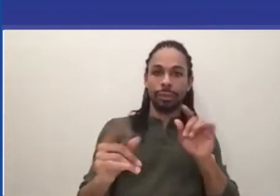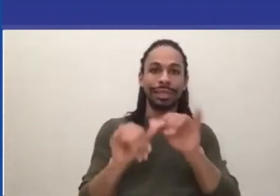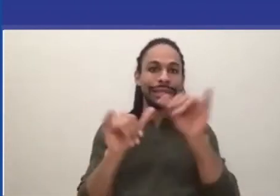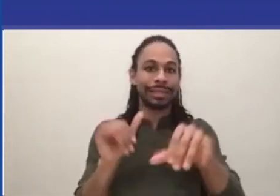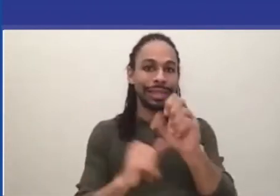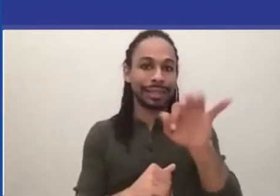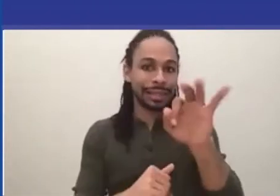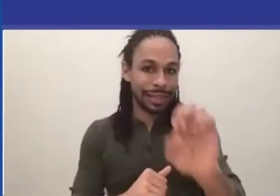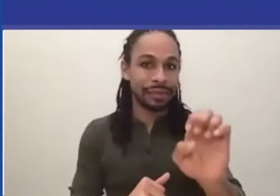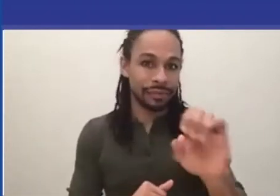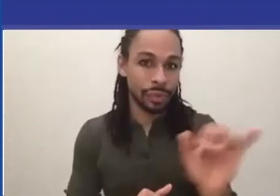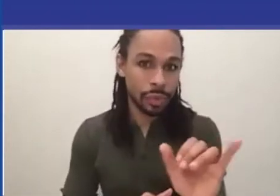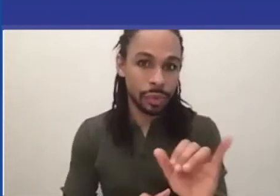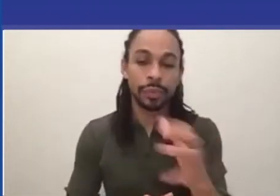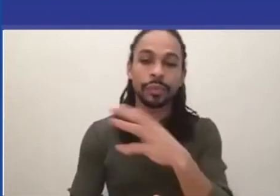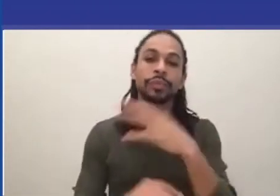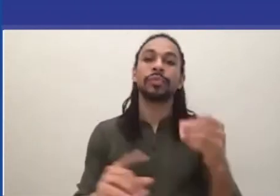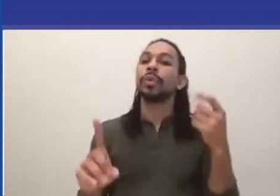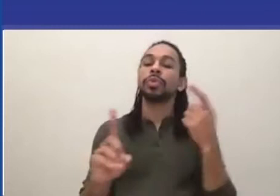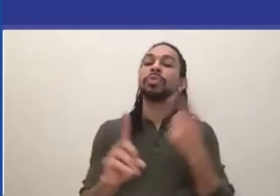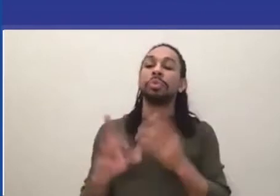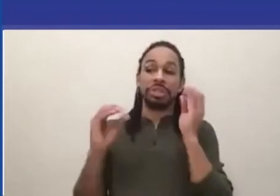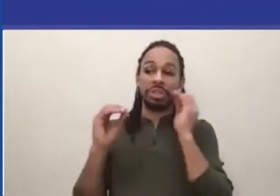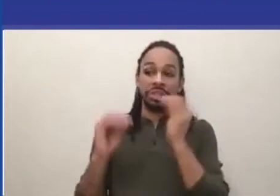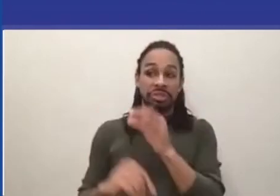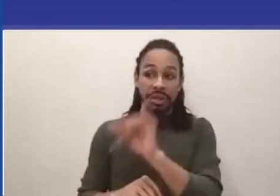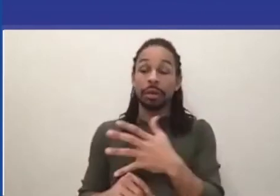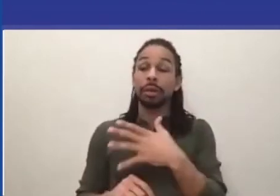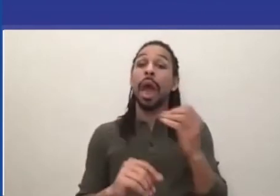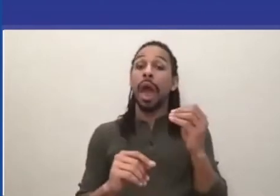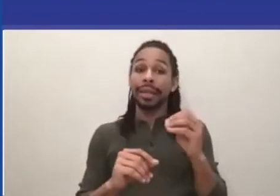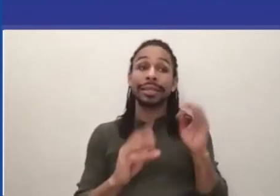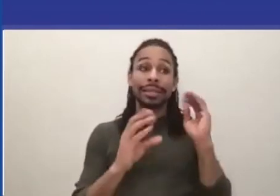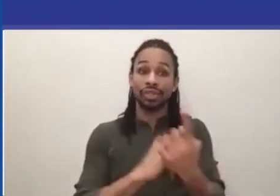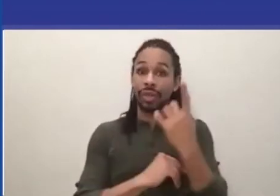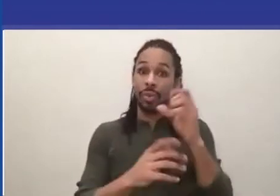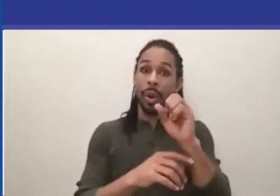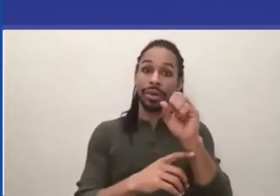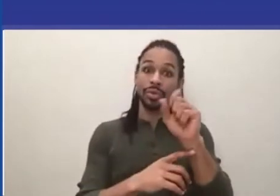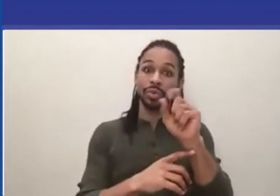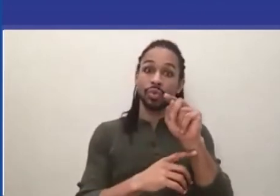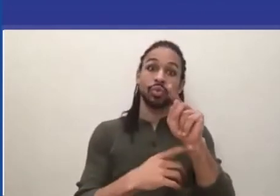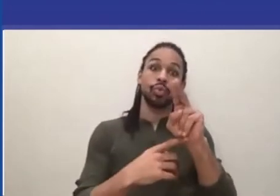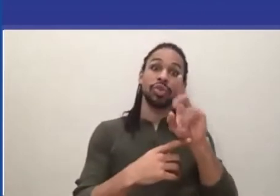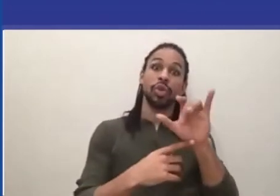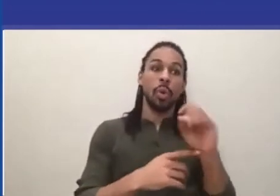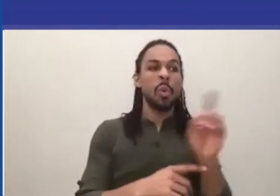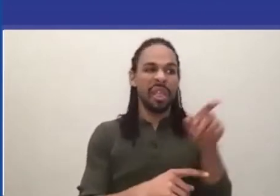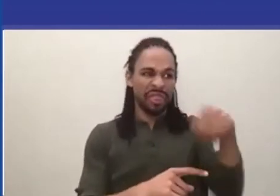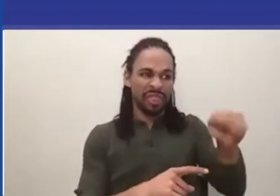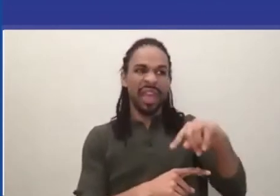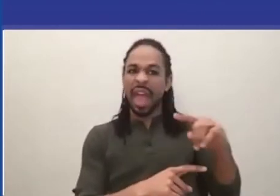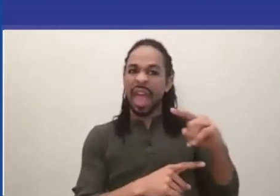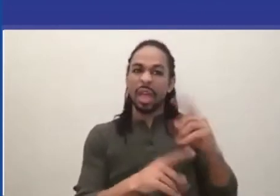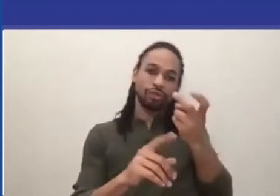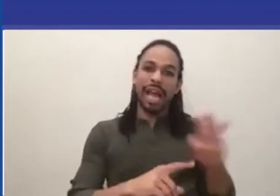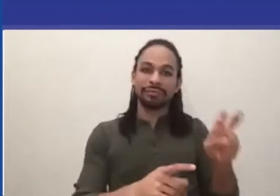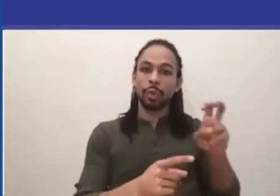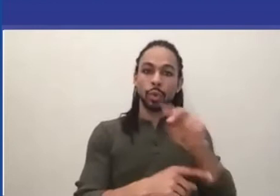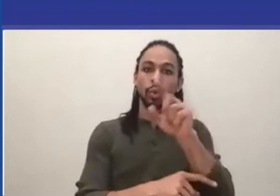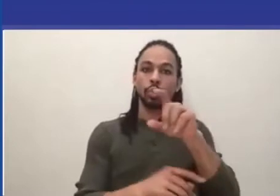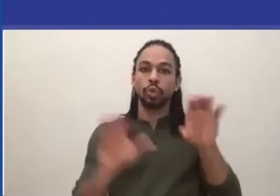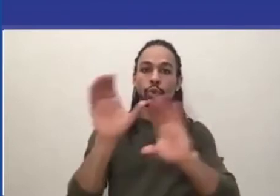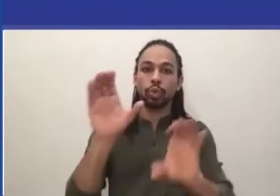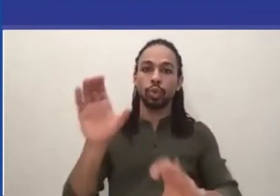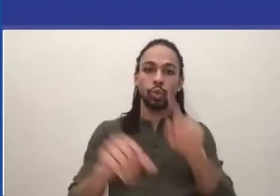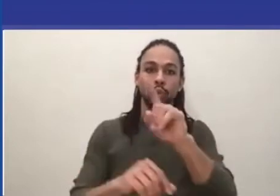that he's teaching in one studio where they've transferred to Zoom. So that's a paid class. So those people are able to pay for